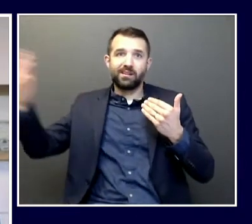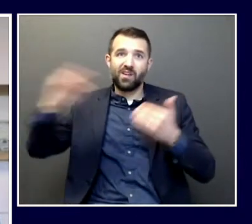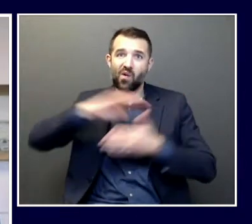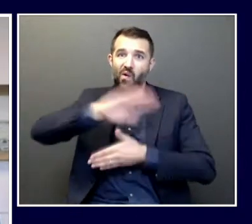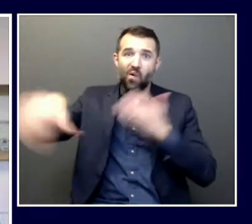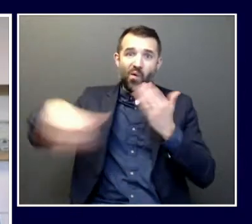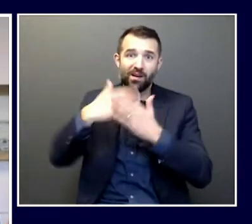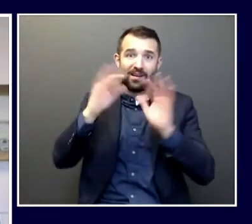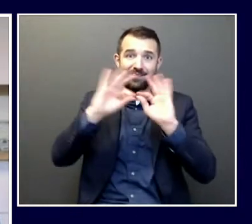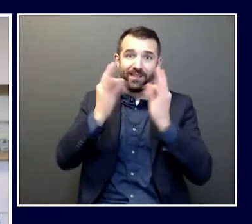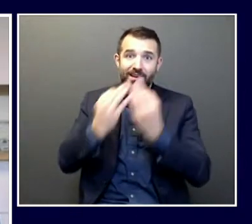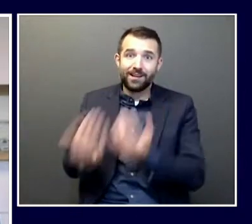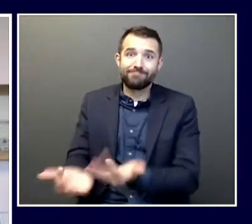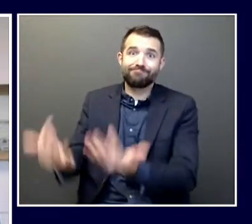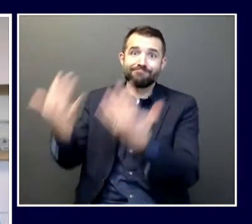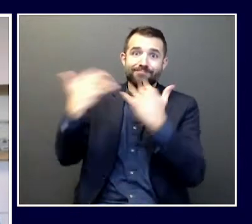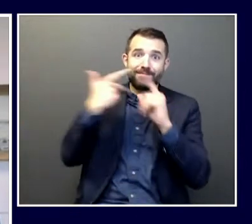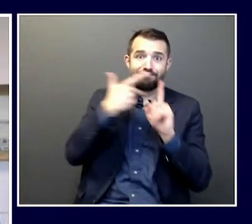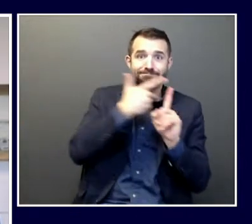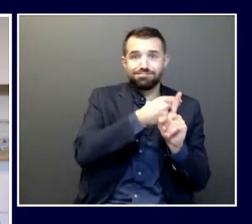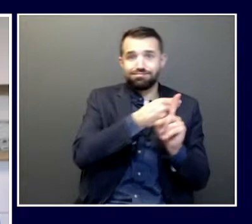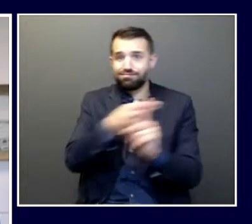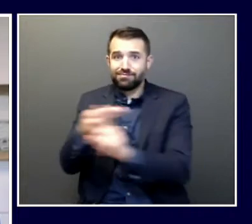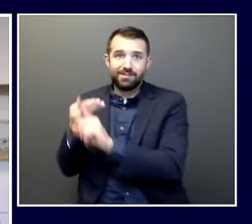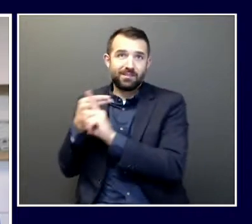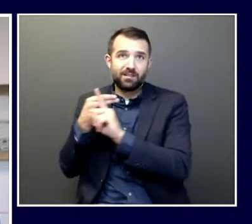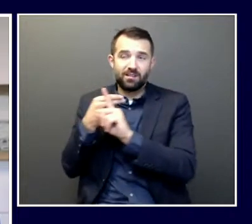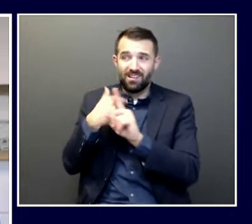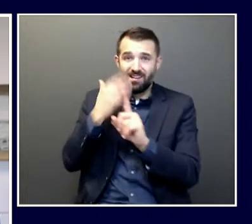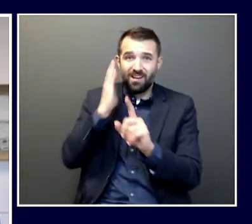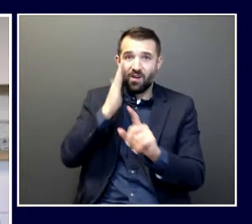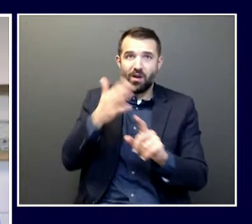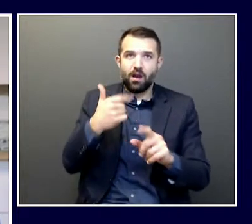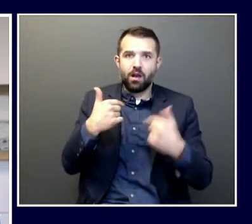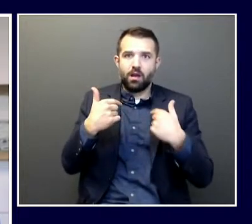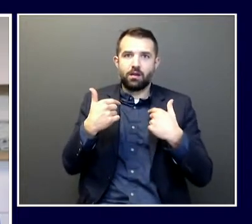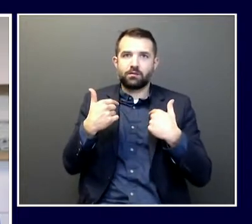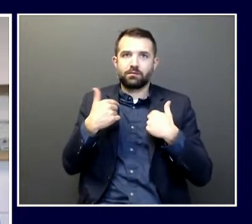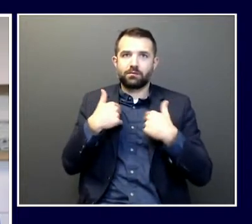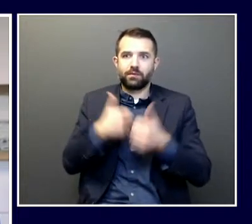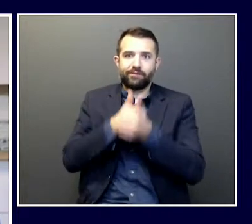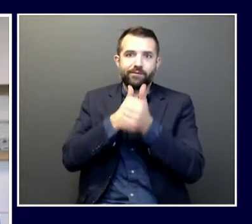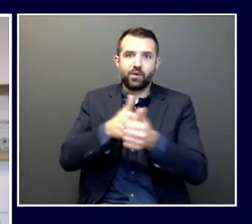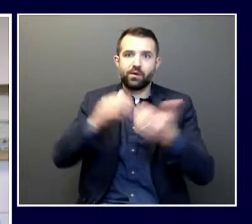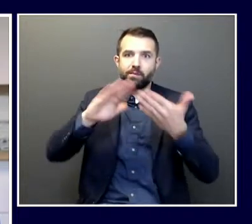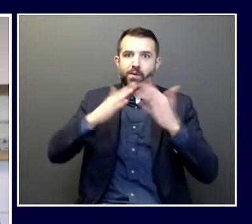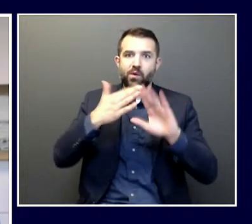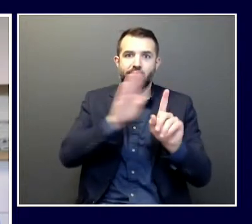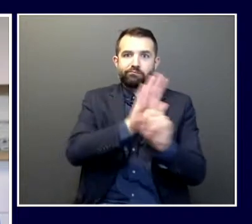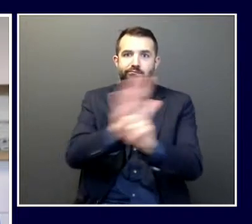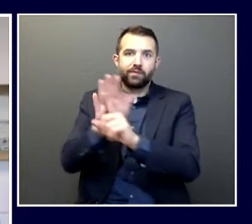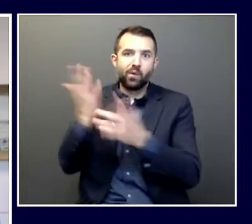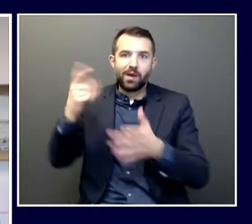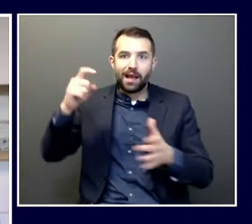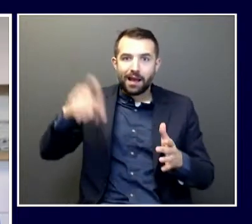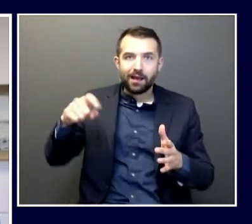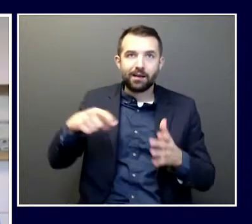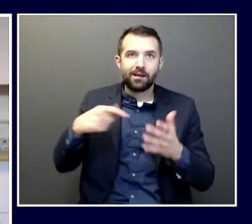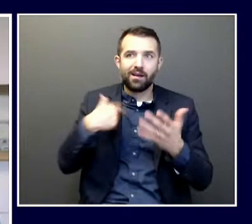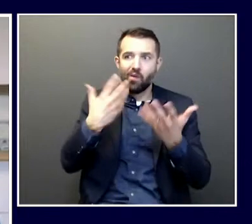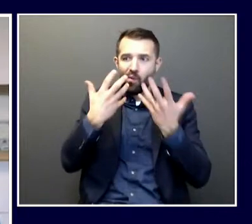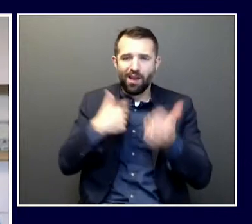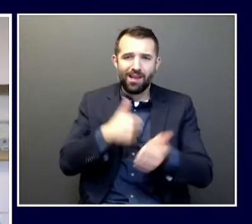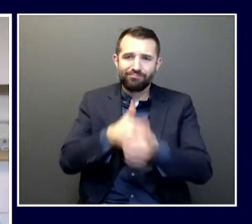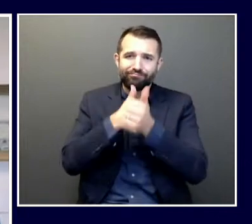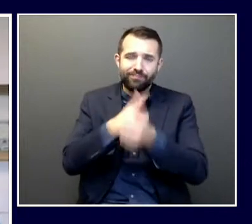is something where we've said we want to follow the lead of what the communities are looking for and asking for, be it the schools and the vaccinators. And